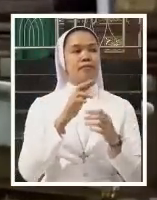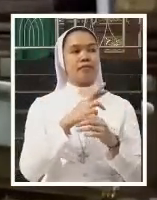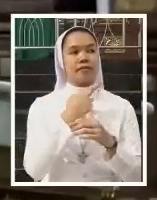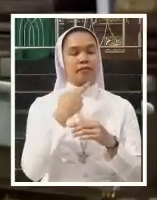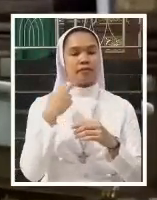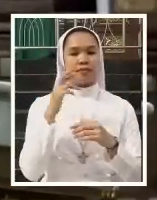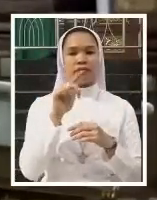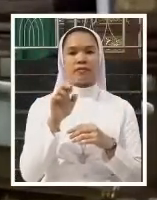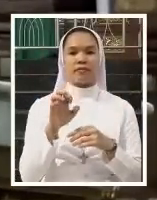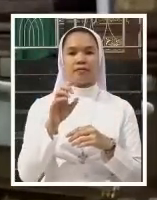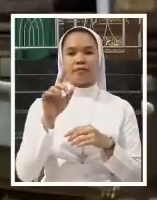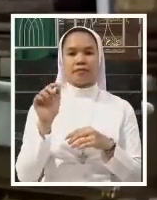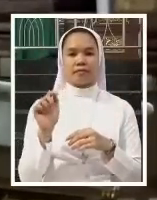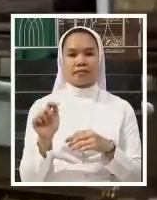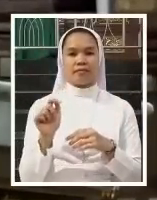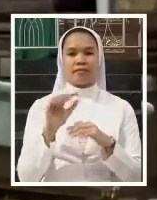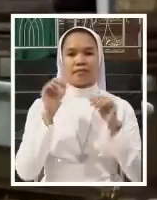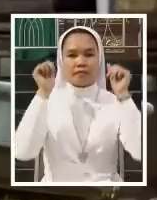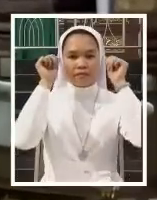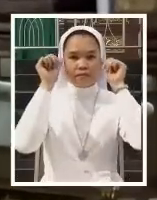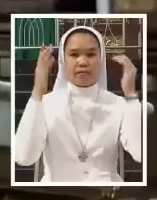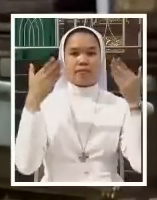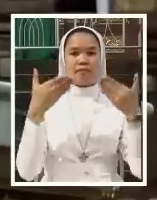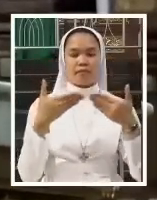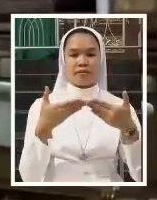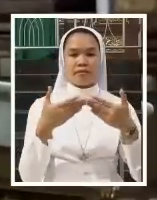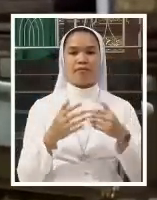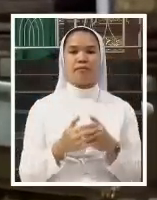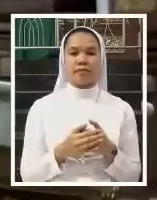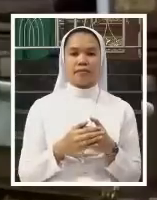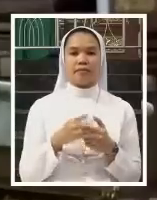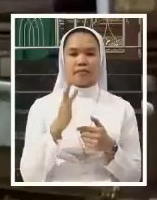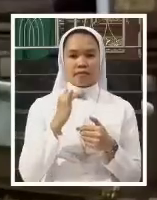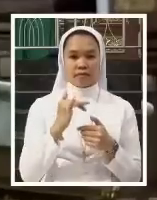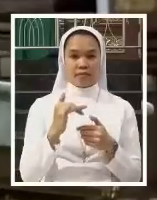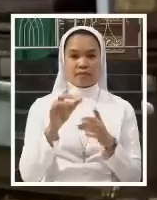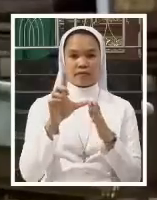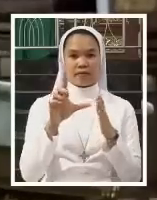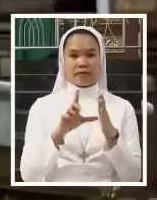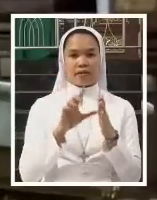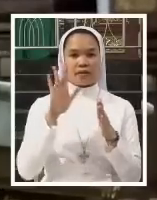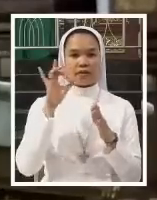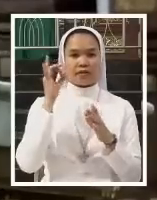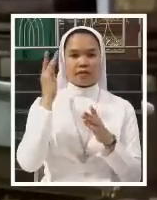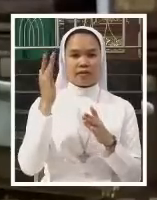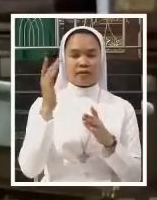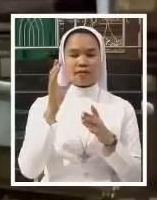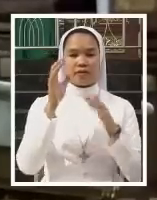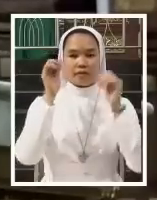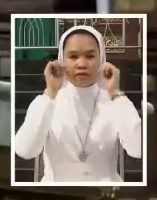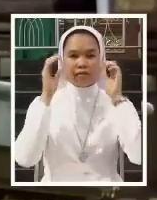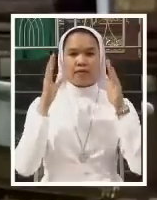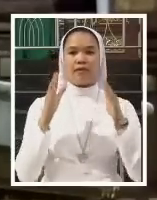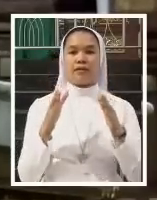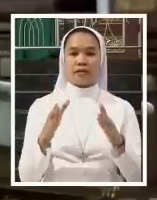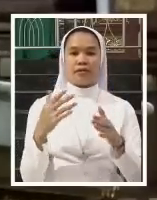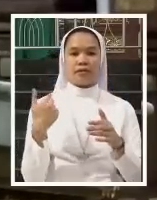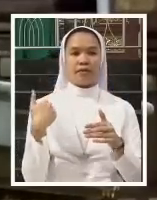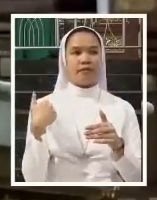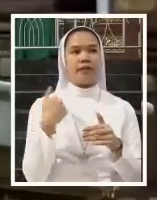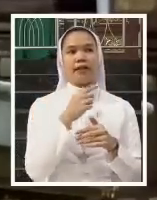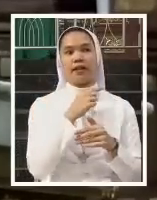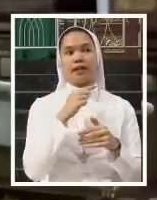Tria, Tirona, OCDDD, Archbishop of Caceres. By mandate of His Grace, the Archbishop of Caceres, Father Darius